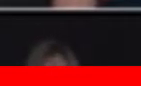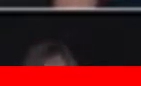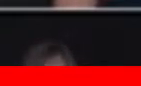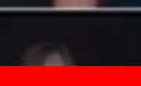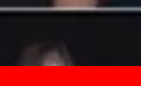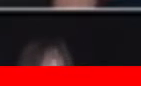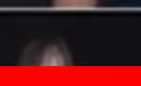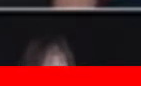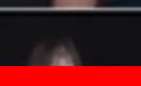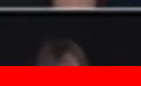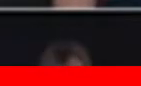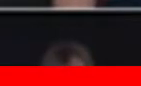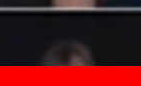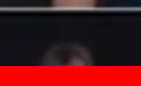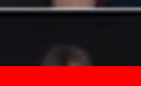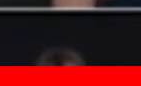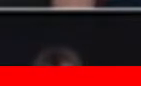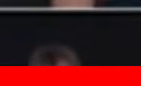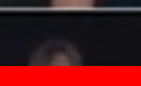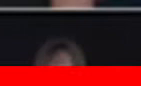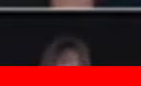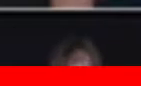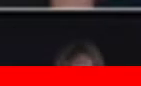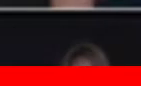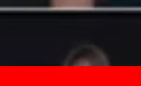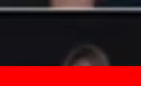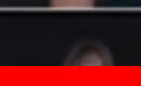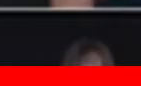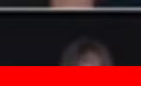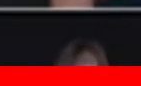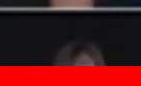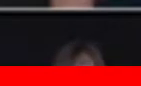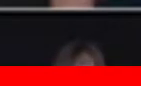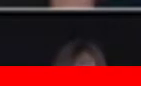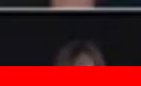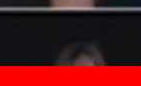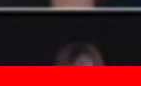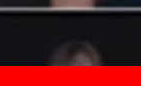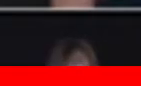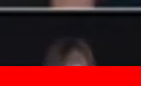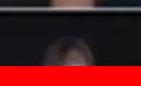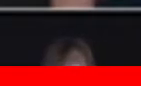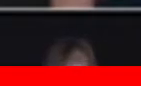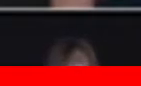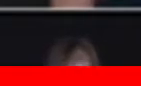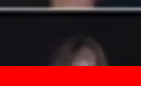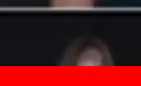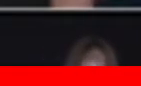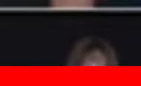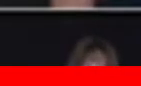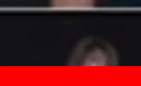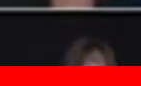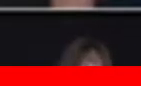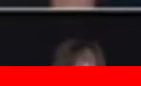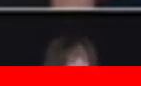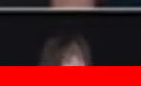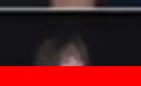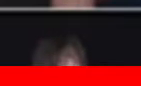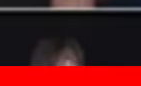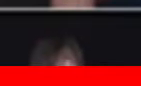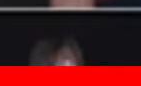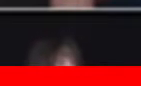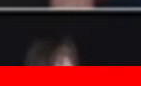that our schools and childcare centres remain open, allowing our children and youth to continue to learning and growing in a safe environment.